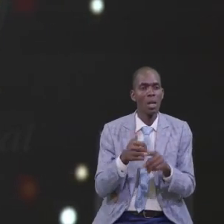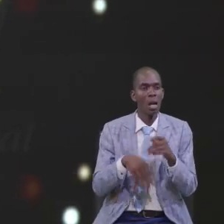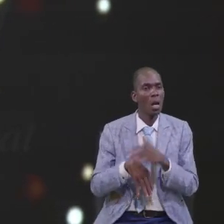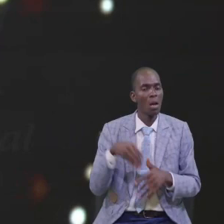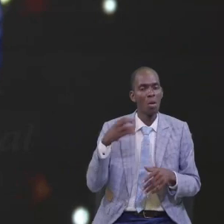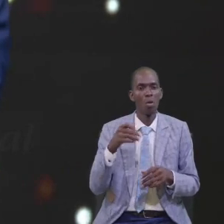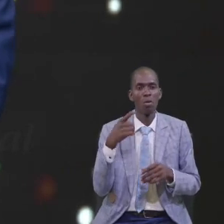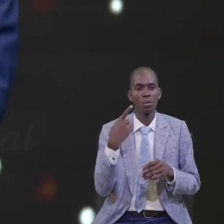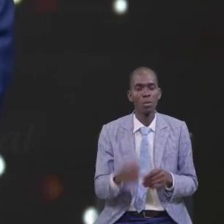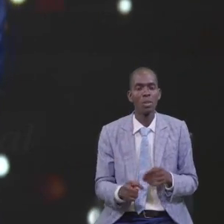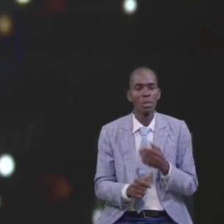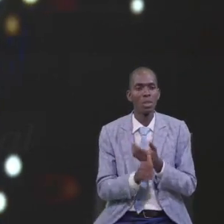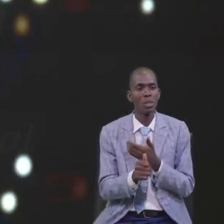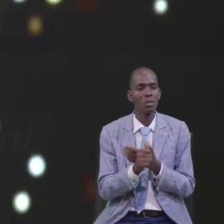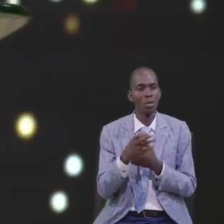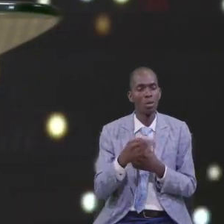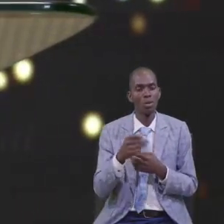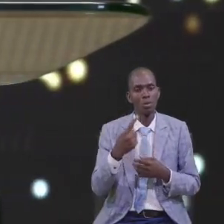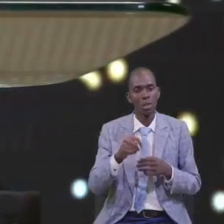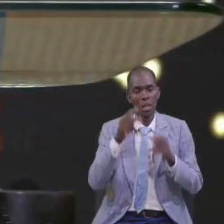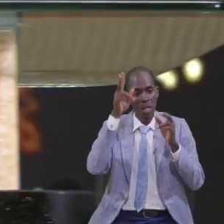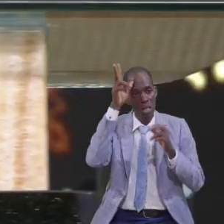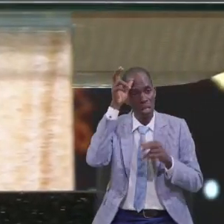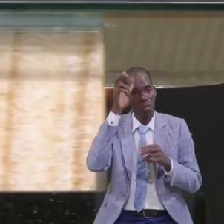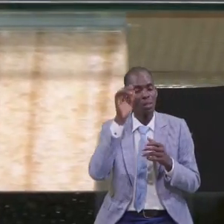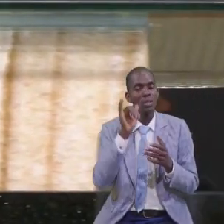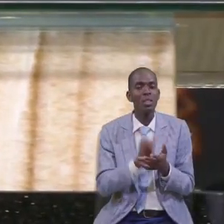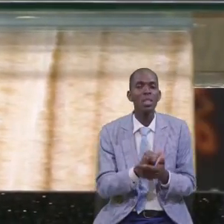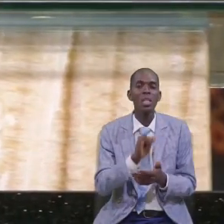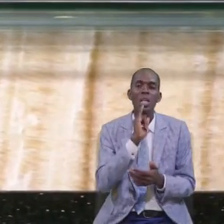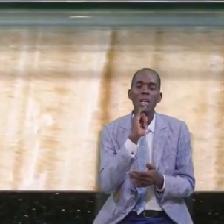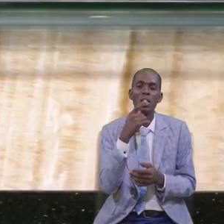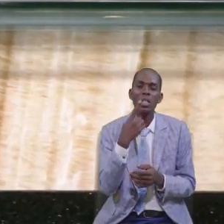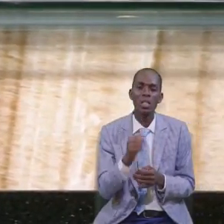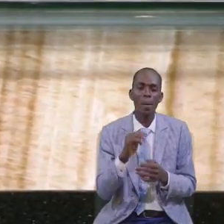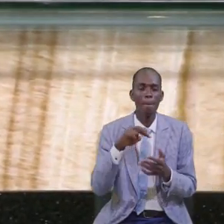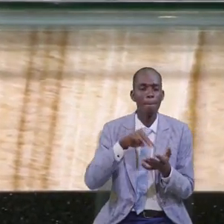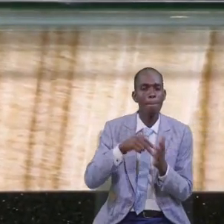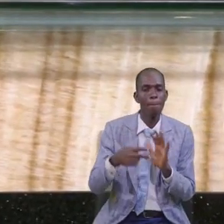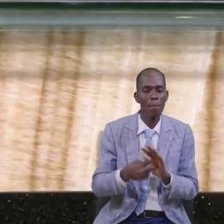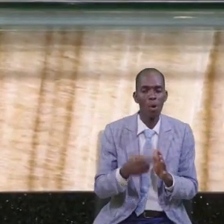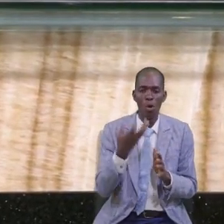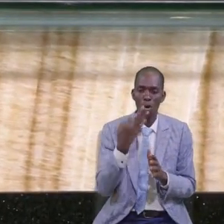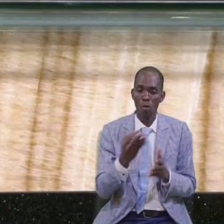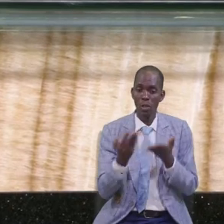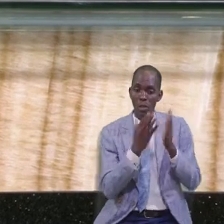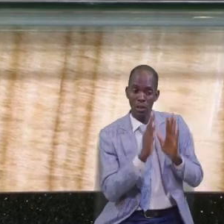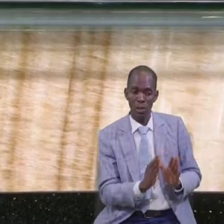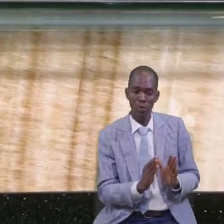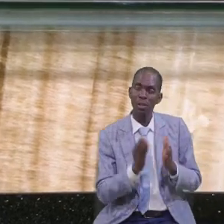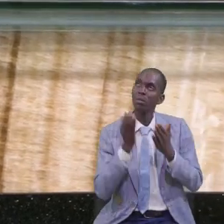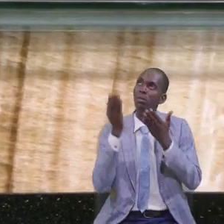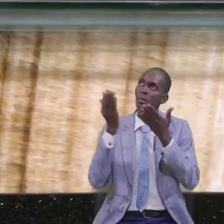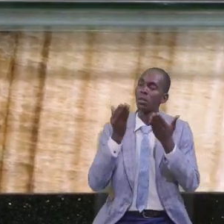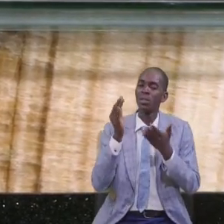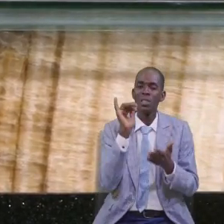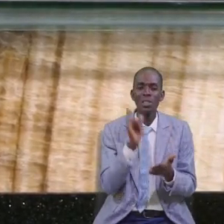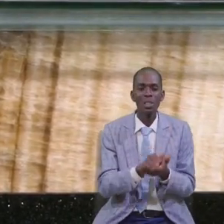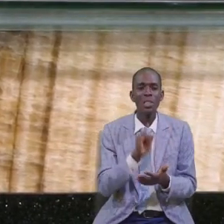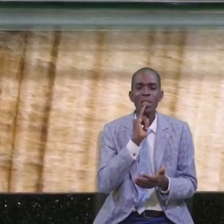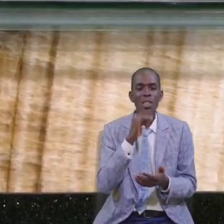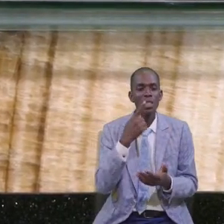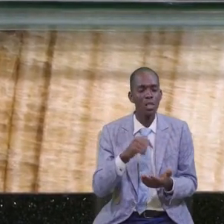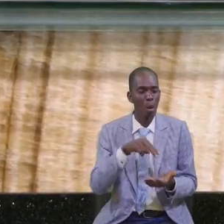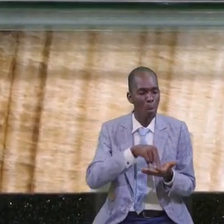the snare of the devil. That the purpose of the servant serving, that the purpose of the servant